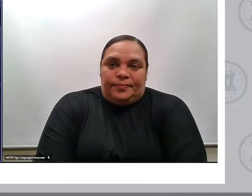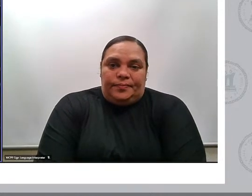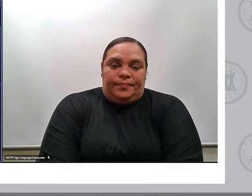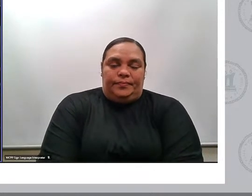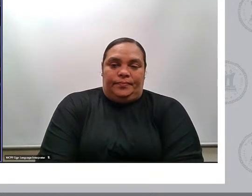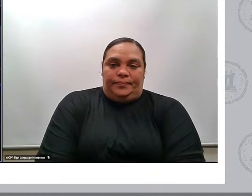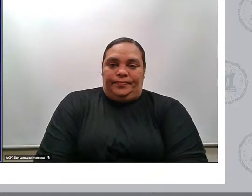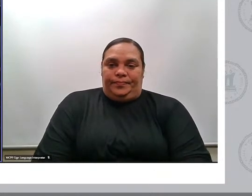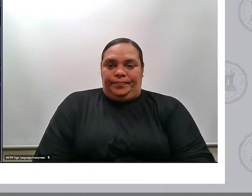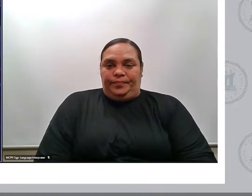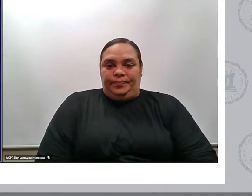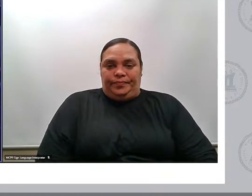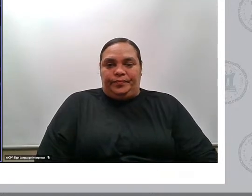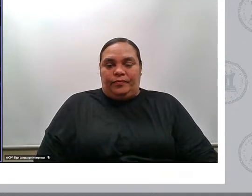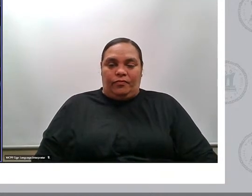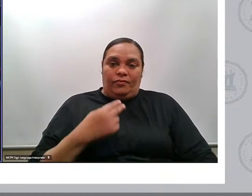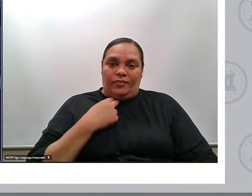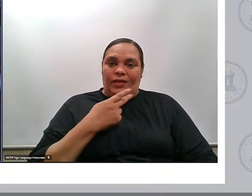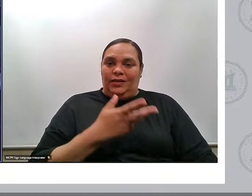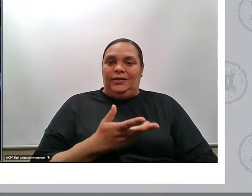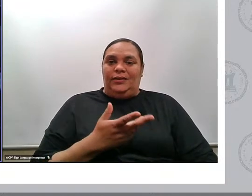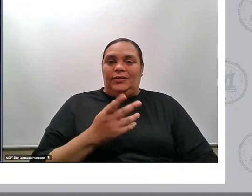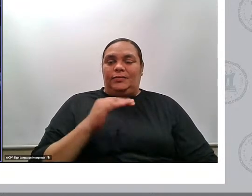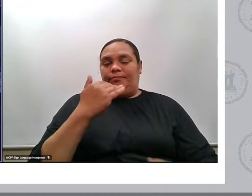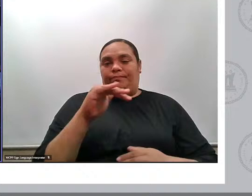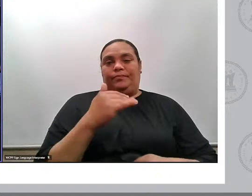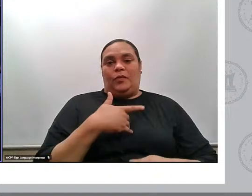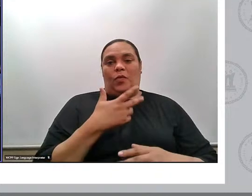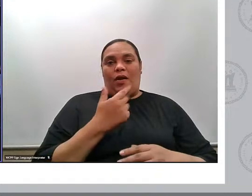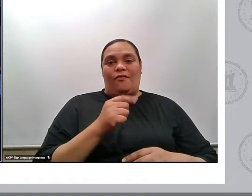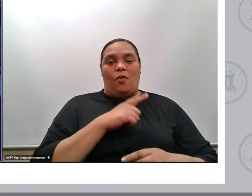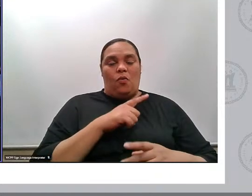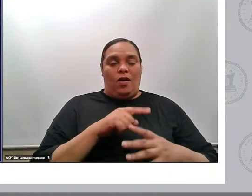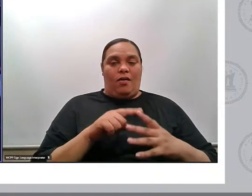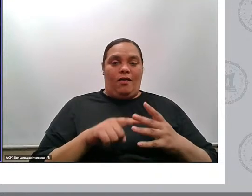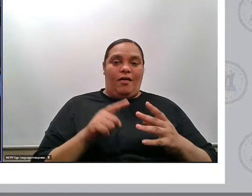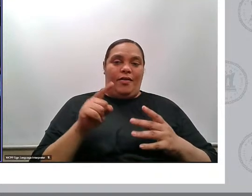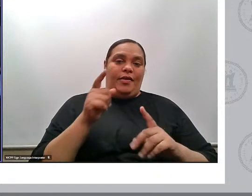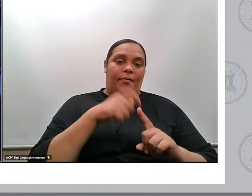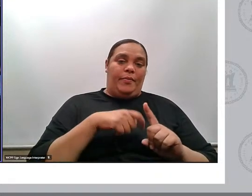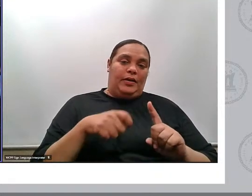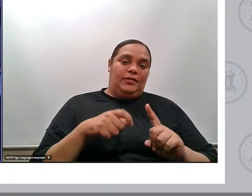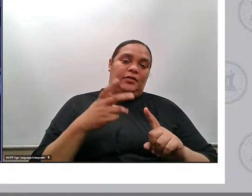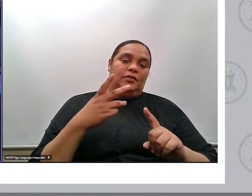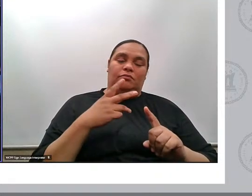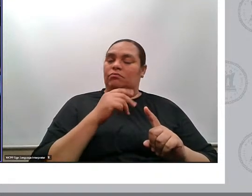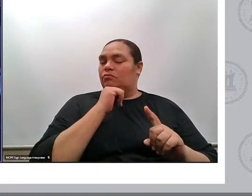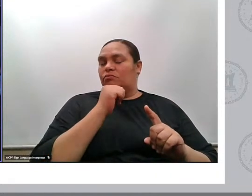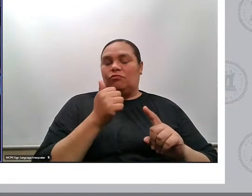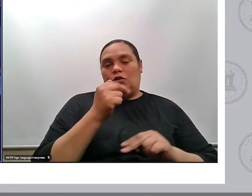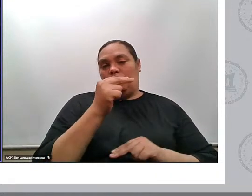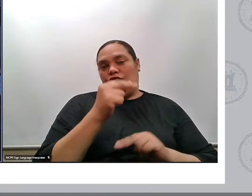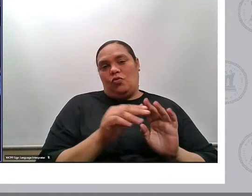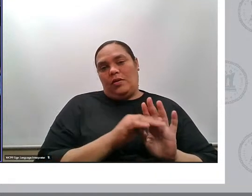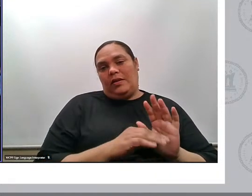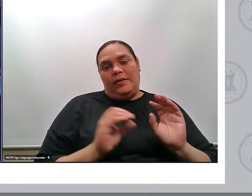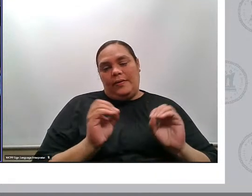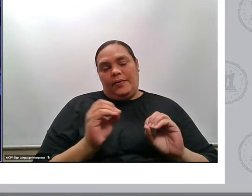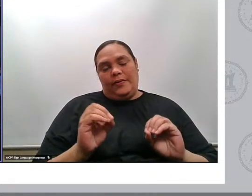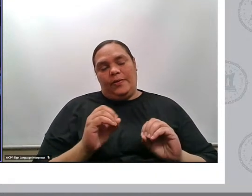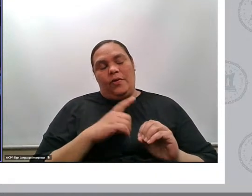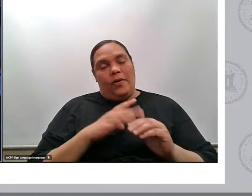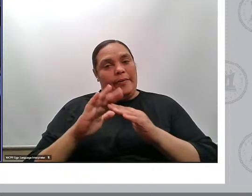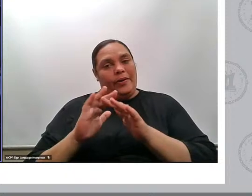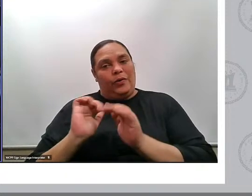So unfortunately, that is the restriction in terms of why that particular candidate was not shortlisted in terms of